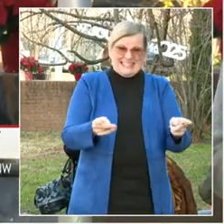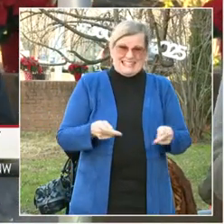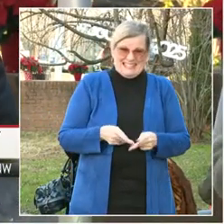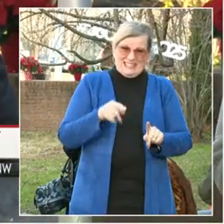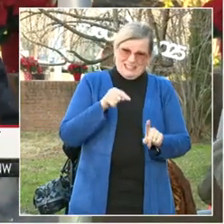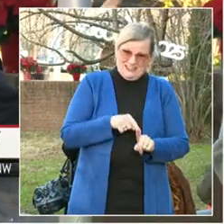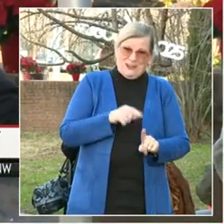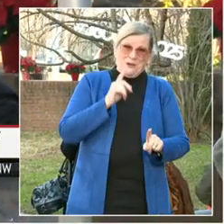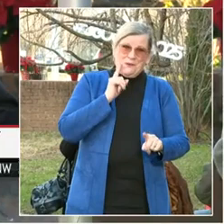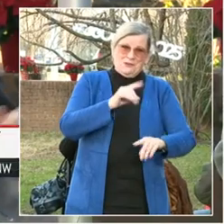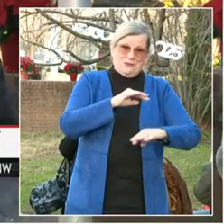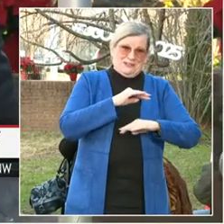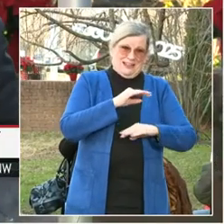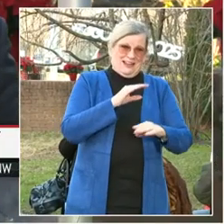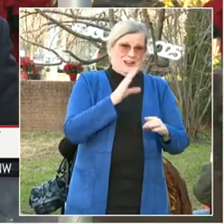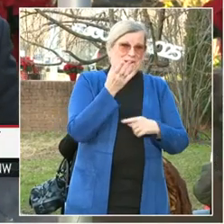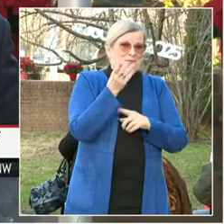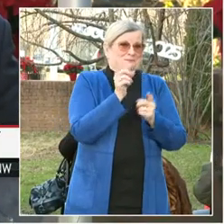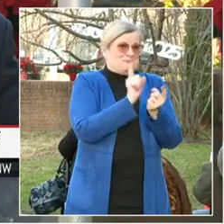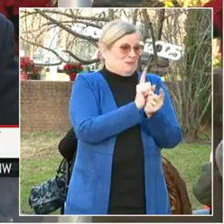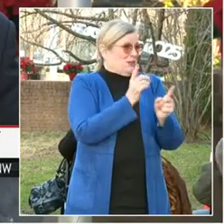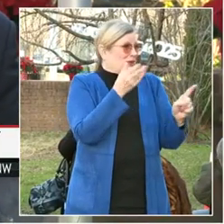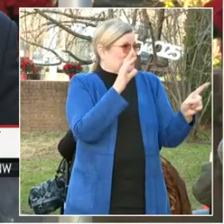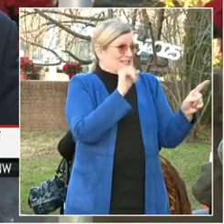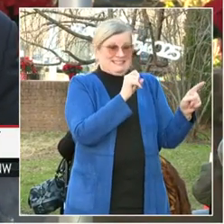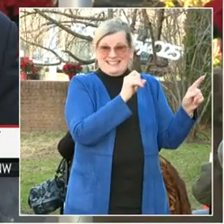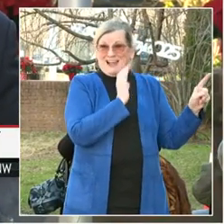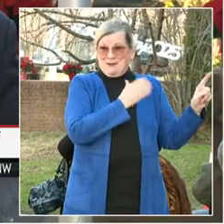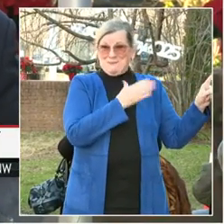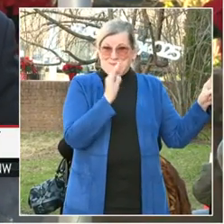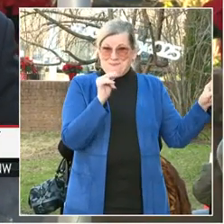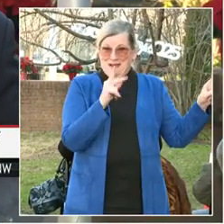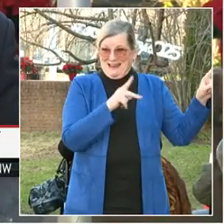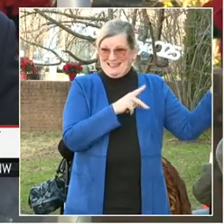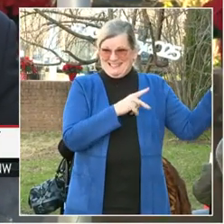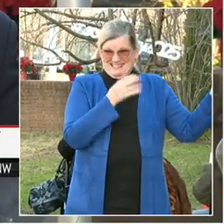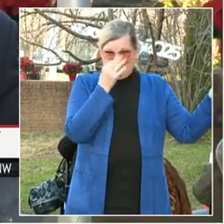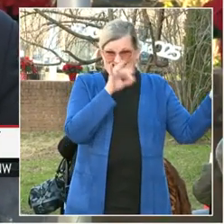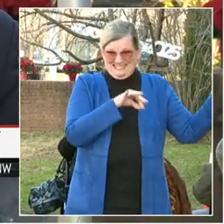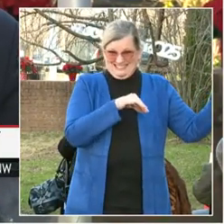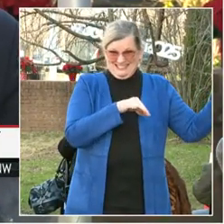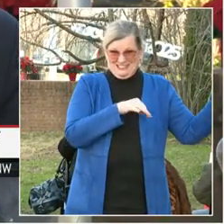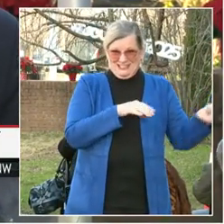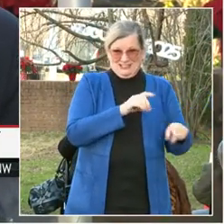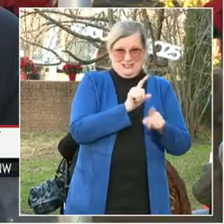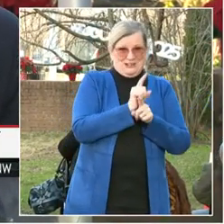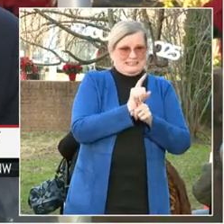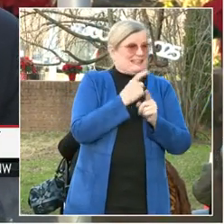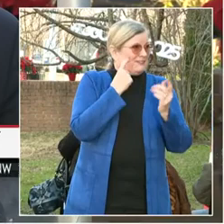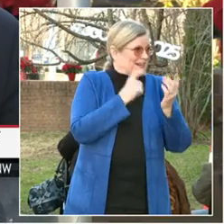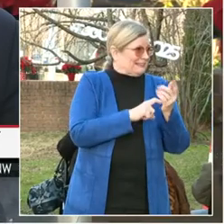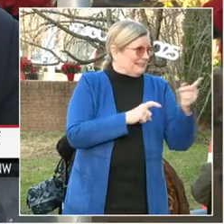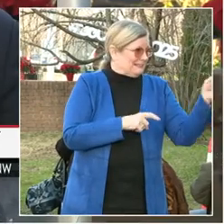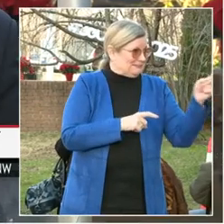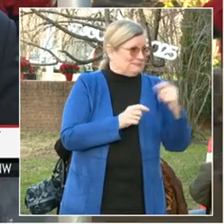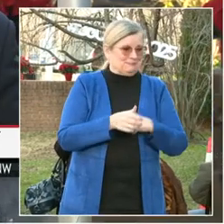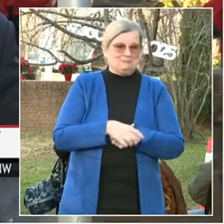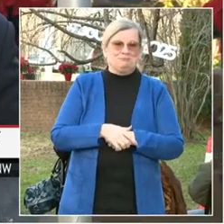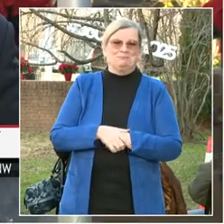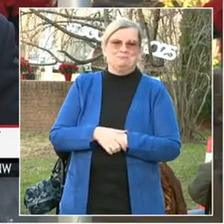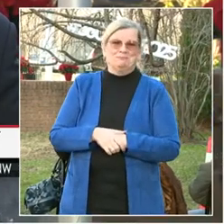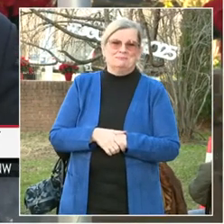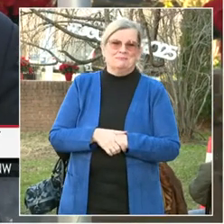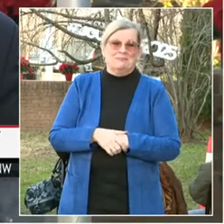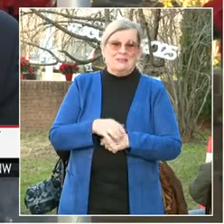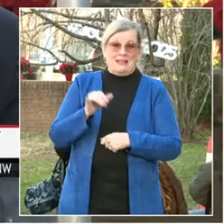there. So Chris is very important in this role. So I wanted to give him a shout out too. But with that, I want to bring up one of the housing agency partners, and that's from the Office